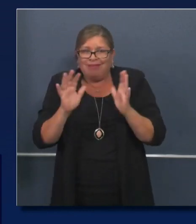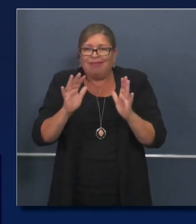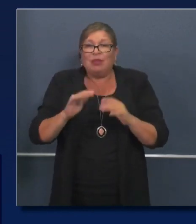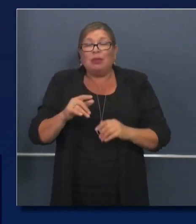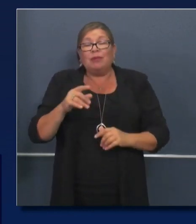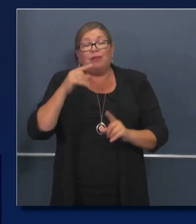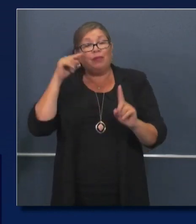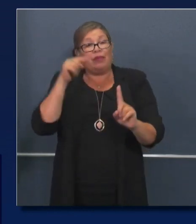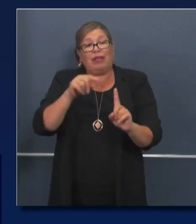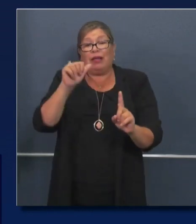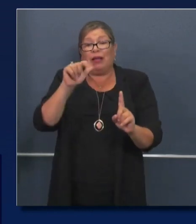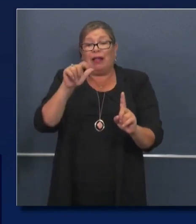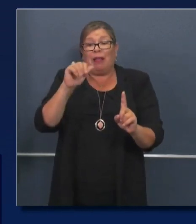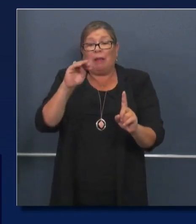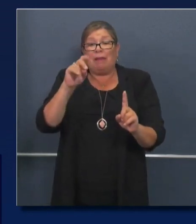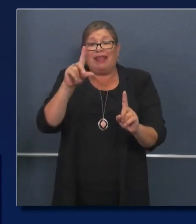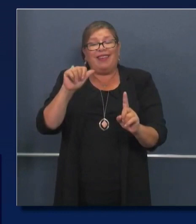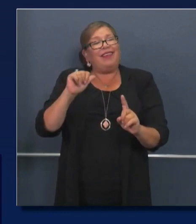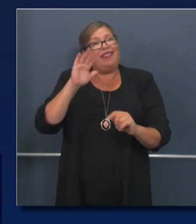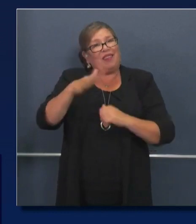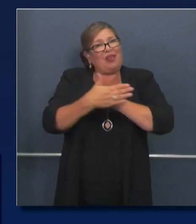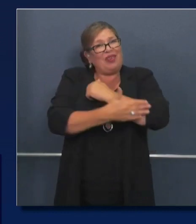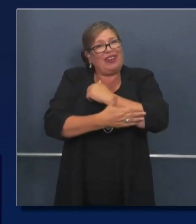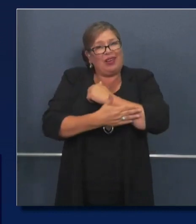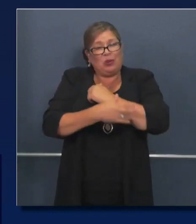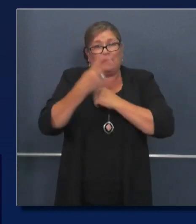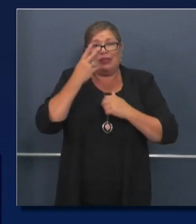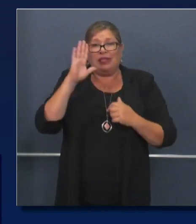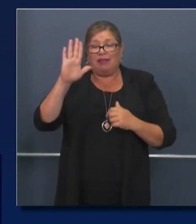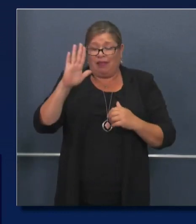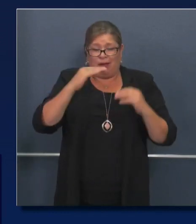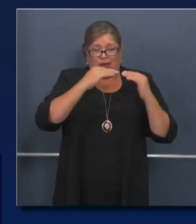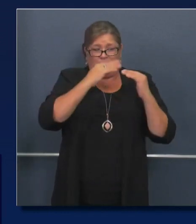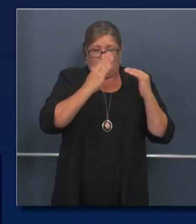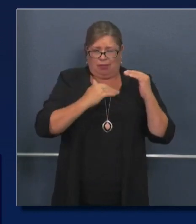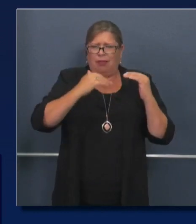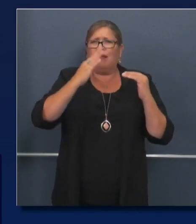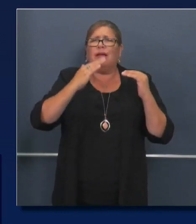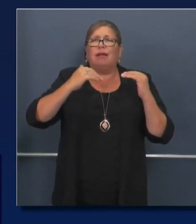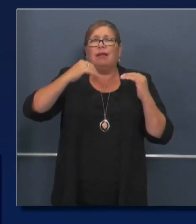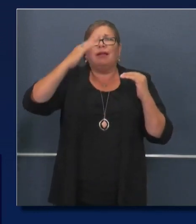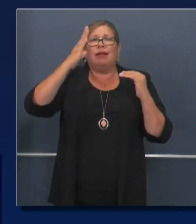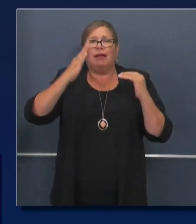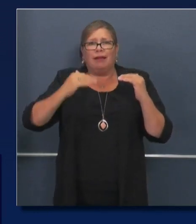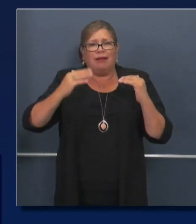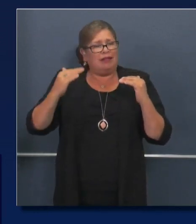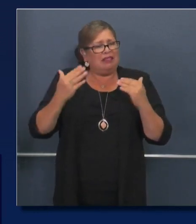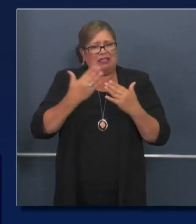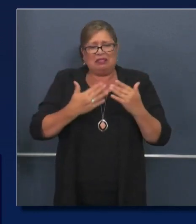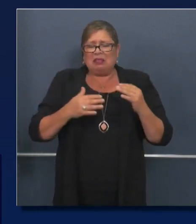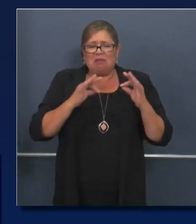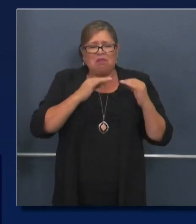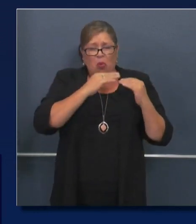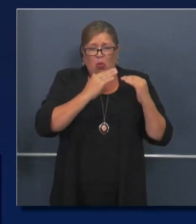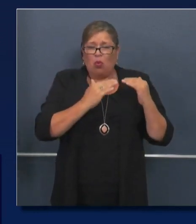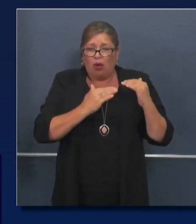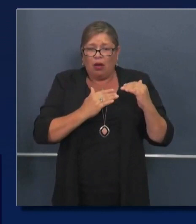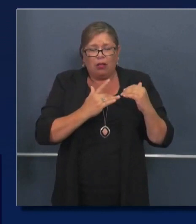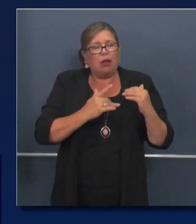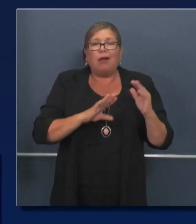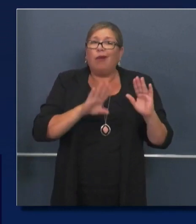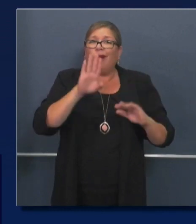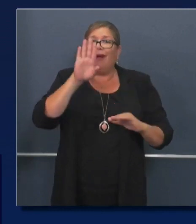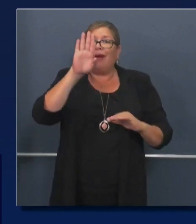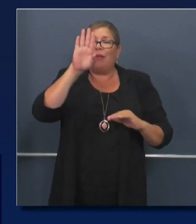that Alameda has a very different looking case graph, that they've had peaks and valleys as well, and